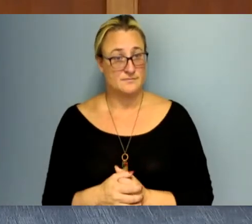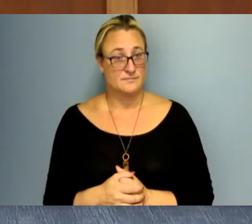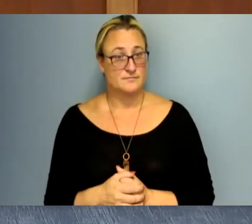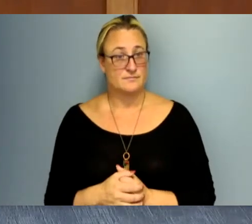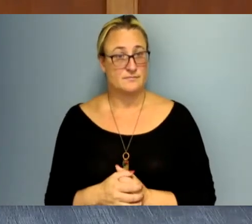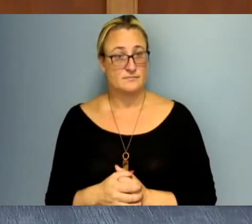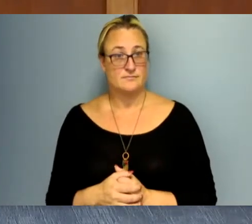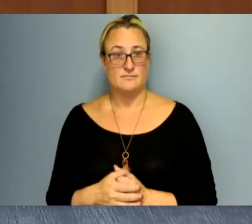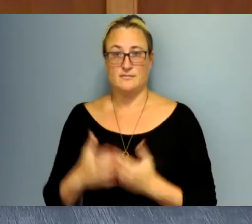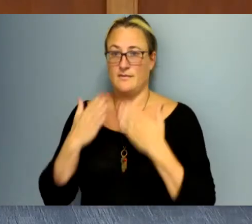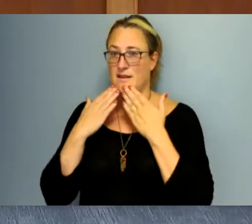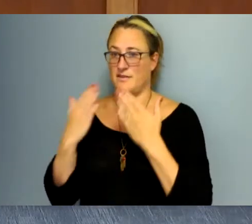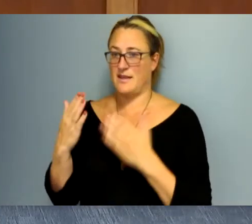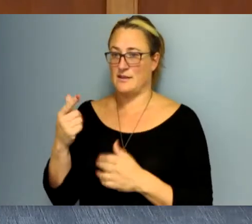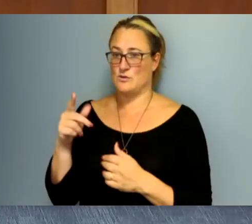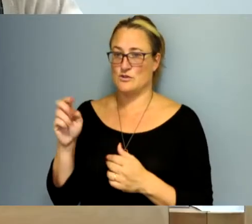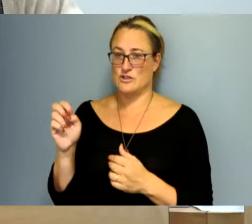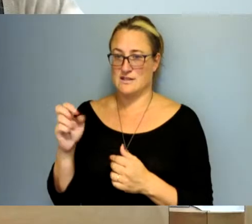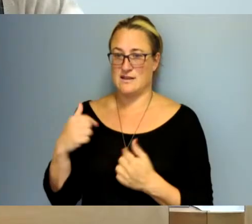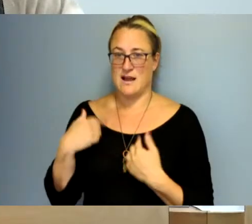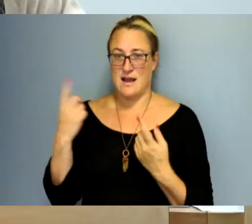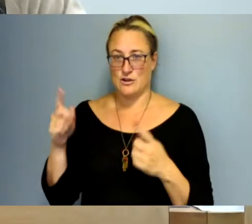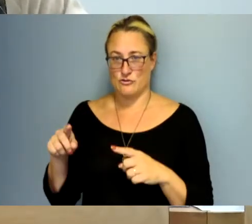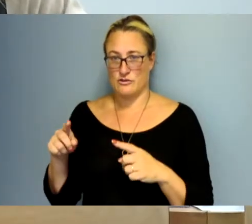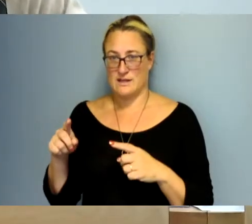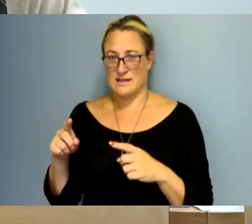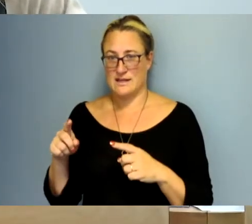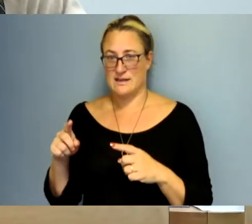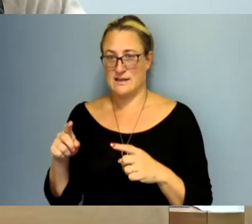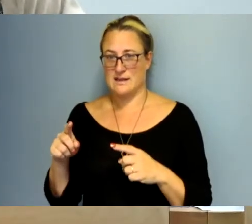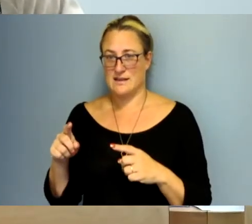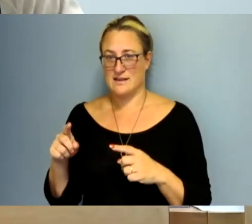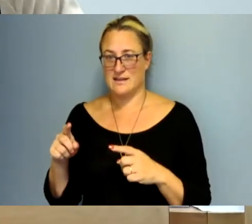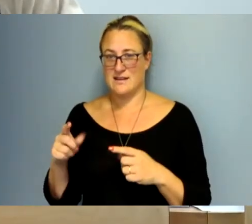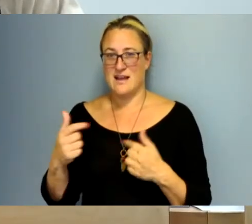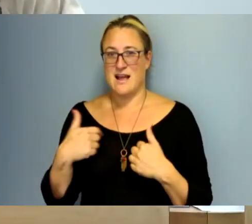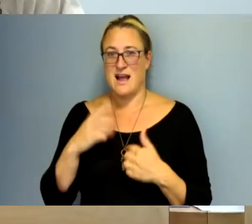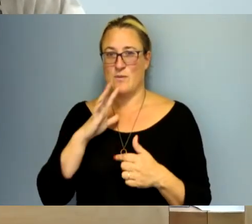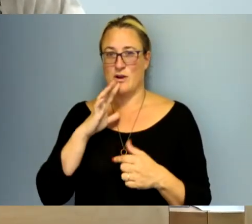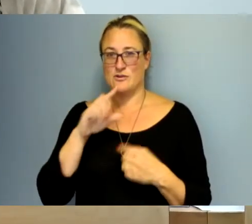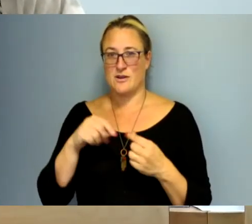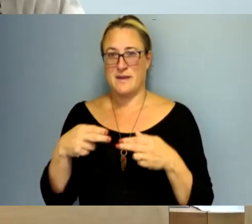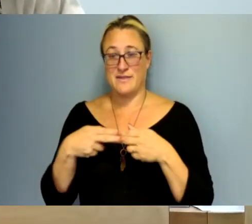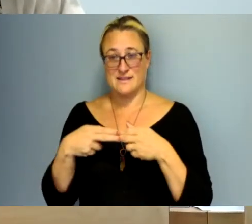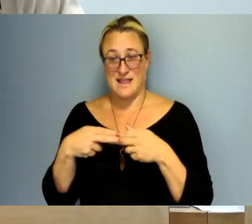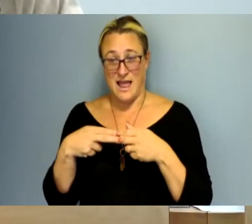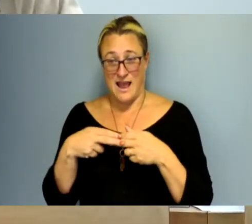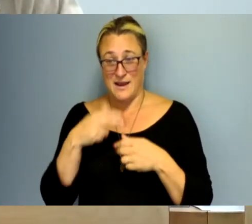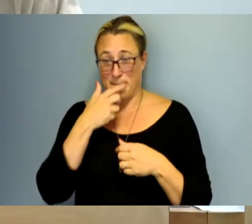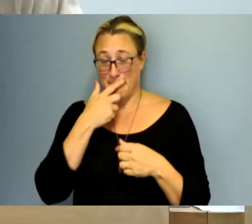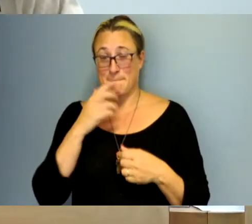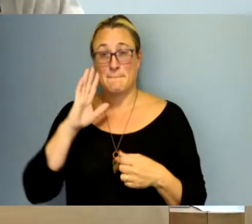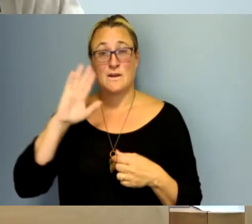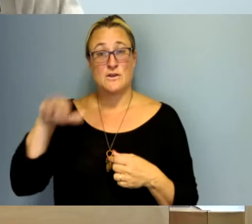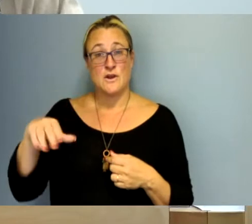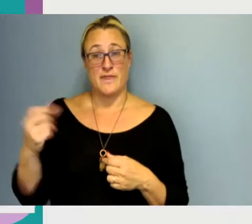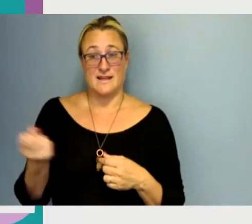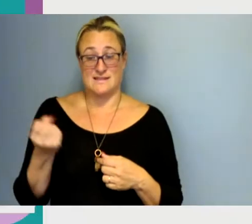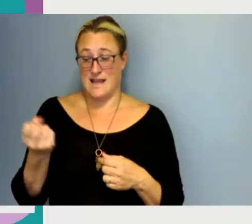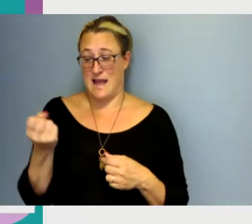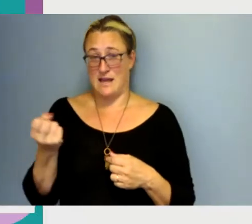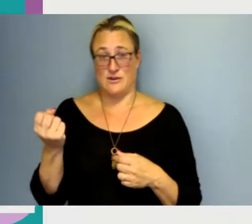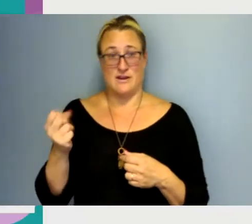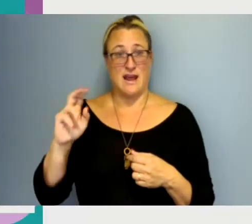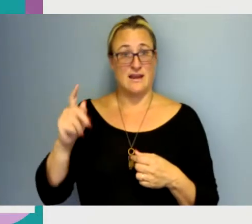Thank you, Gene. I would agree. I also just wanted to talk about this slide. This Saturday, up at the Upper Bucks